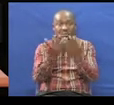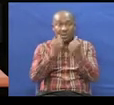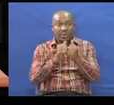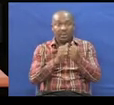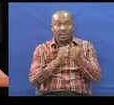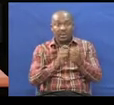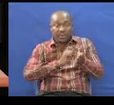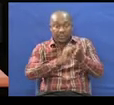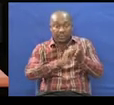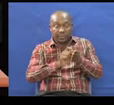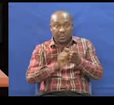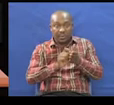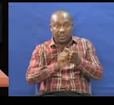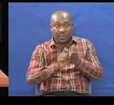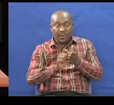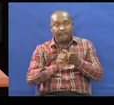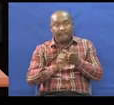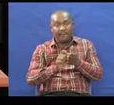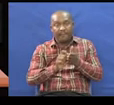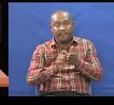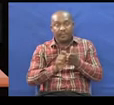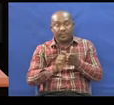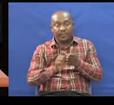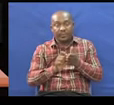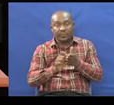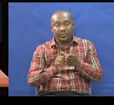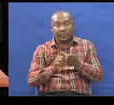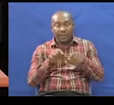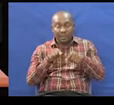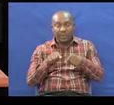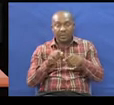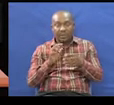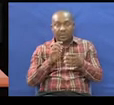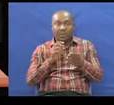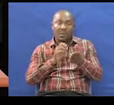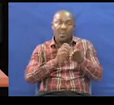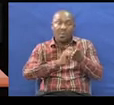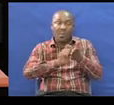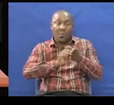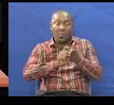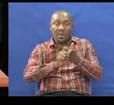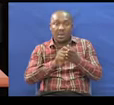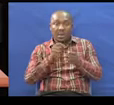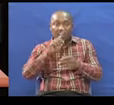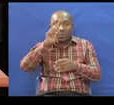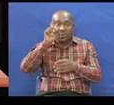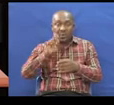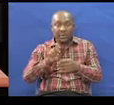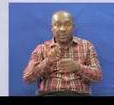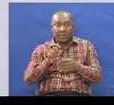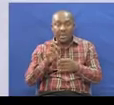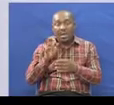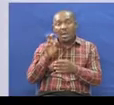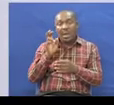for preparation of hydrogen gas in the laboratory, this is the Wade equation. Hydrochloric acid